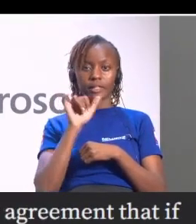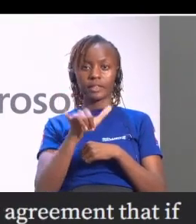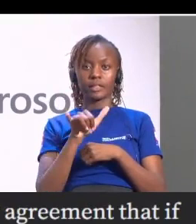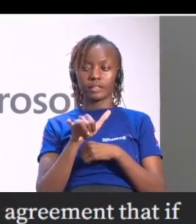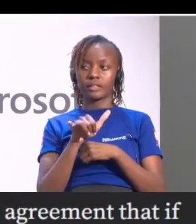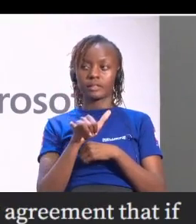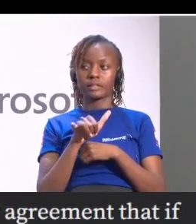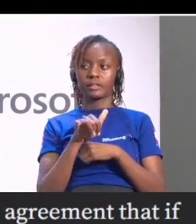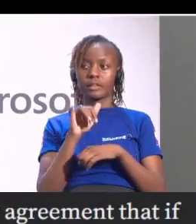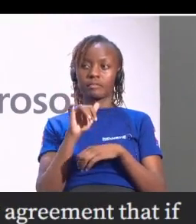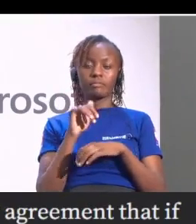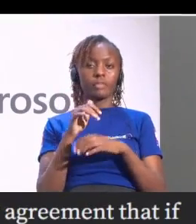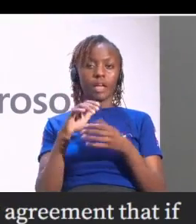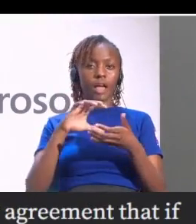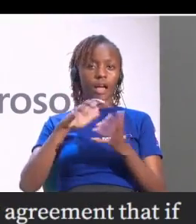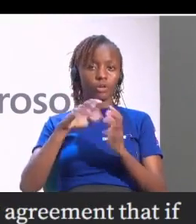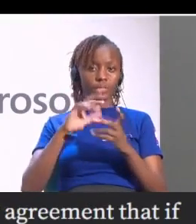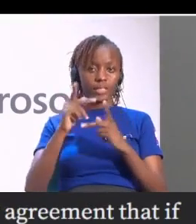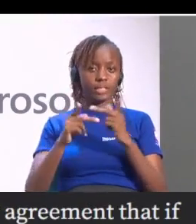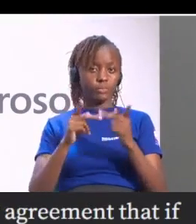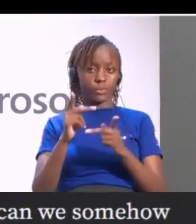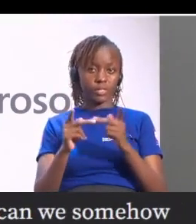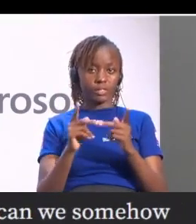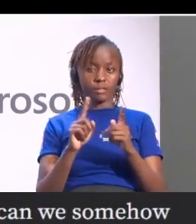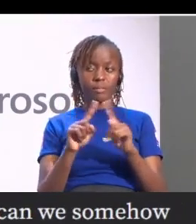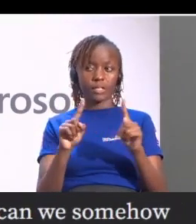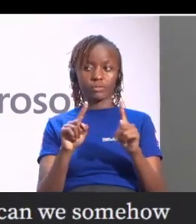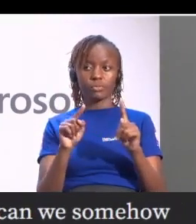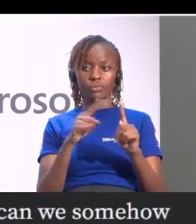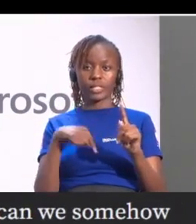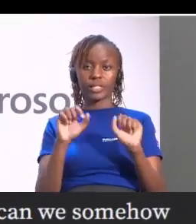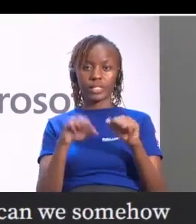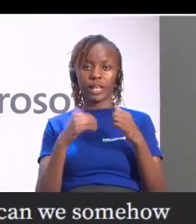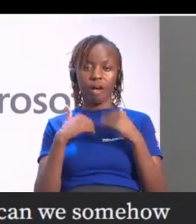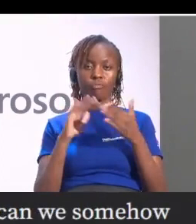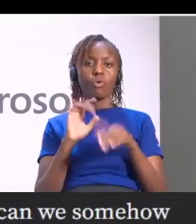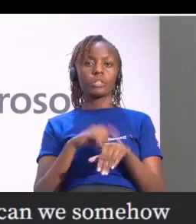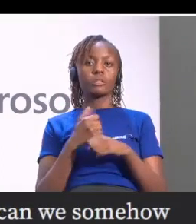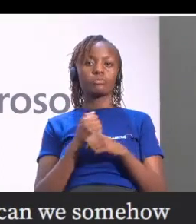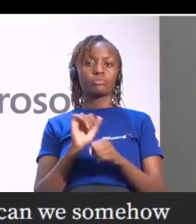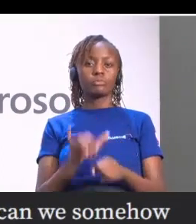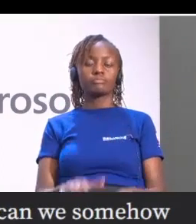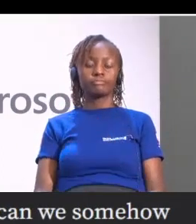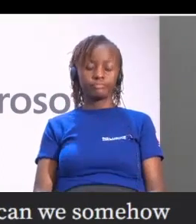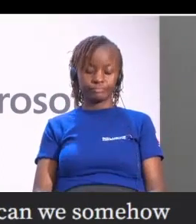think that it is a complicated process, and it deserves a lot more time and thought around it.